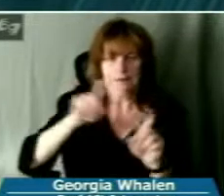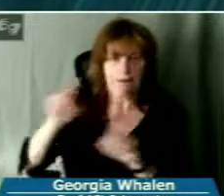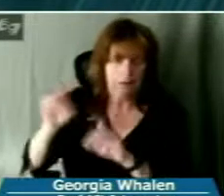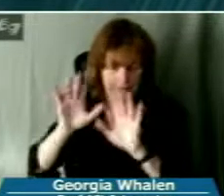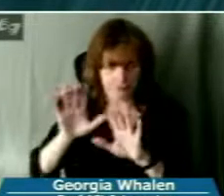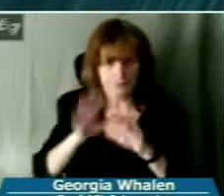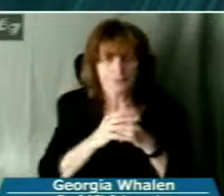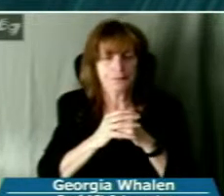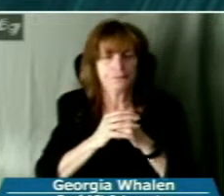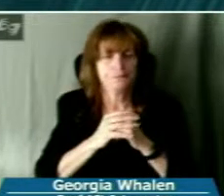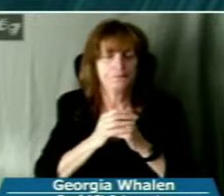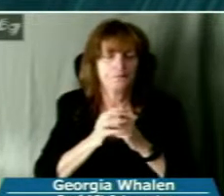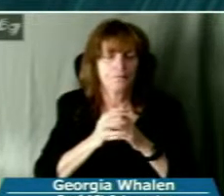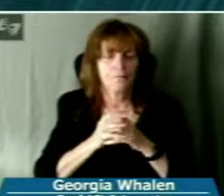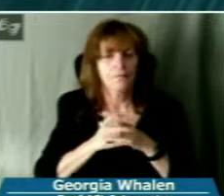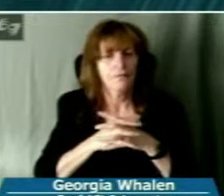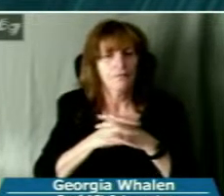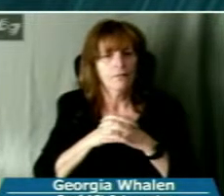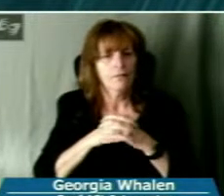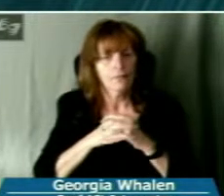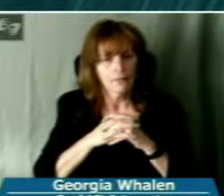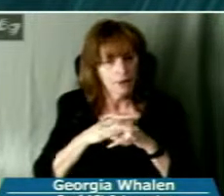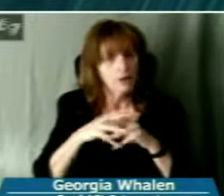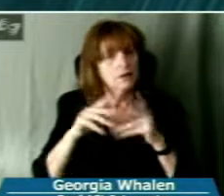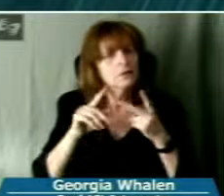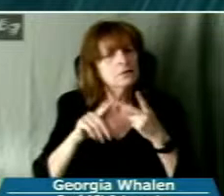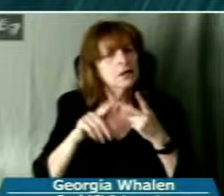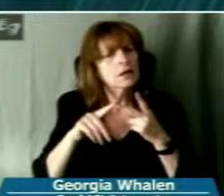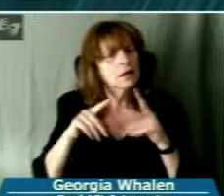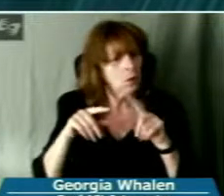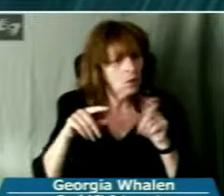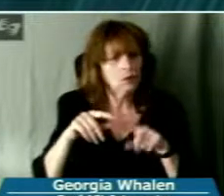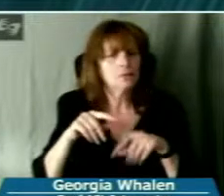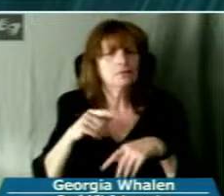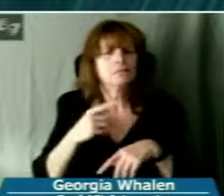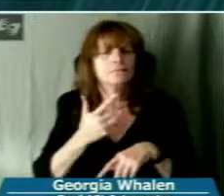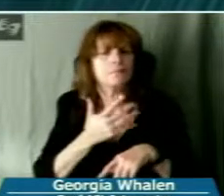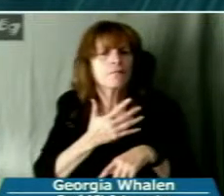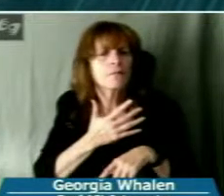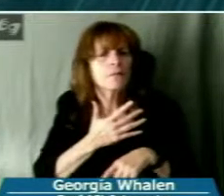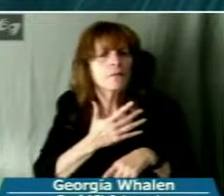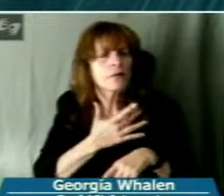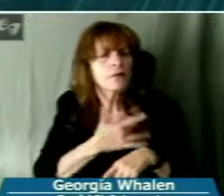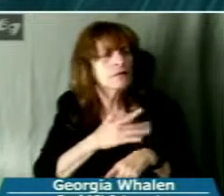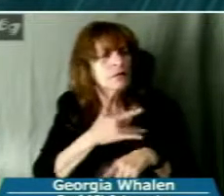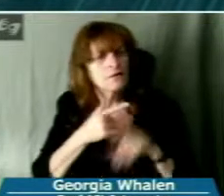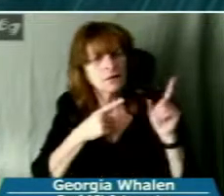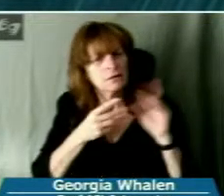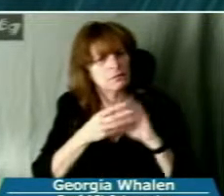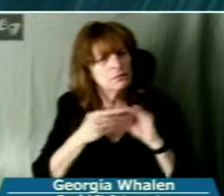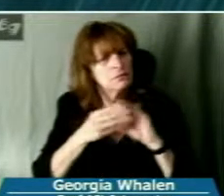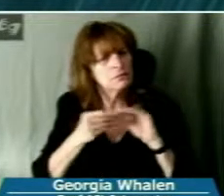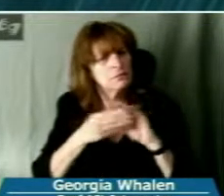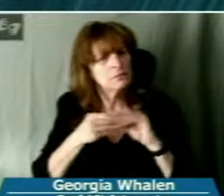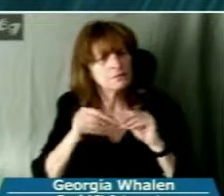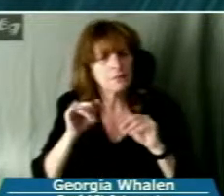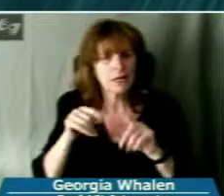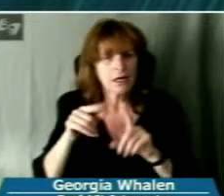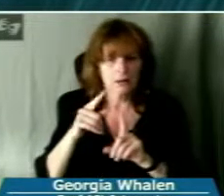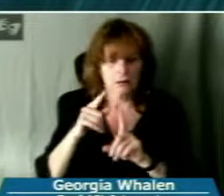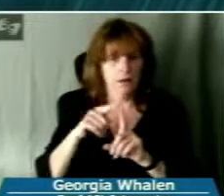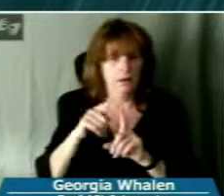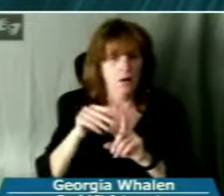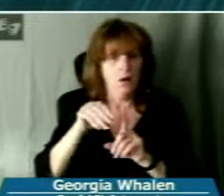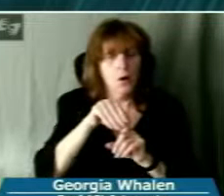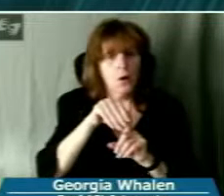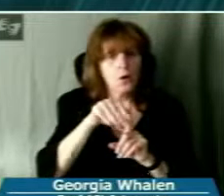And the second thing that the province and the federal government mentioned is important is contact tracing. So what is your ability to do contact tracing, particularly